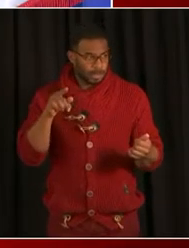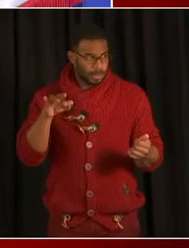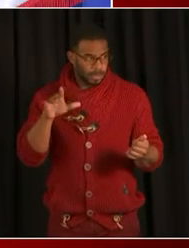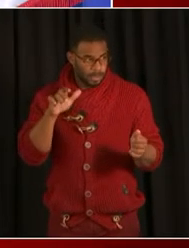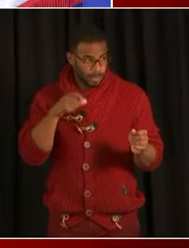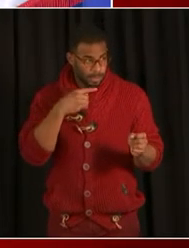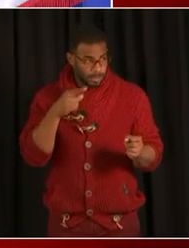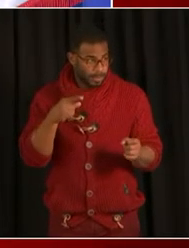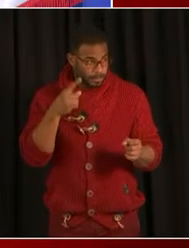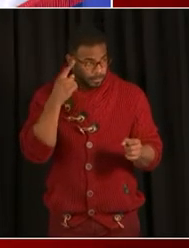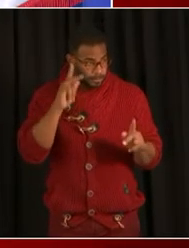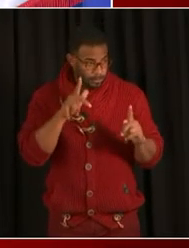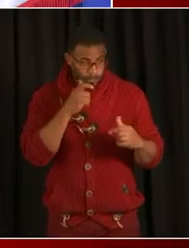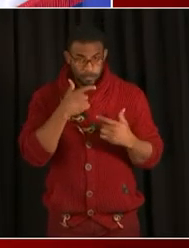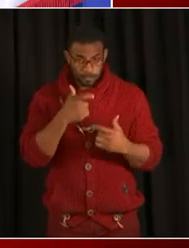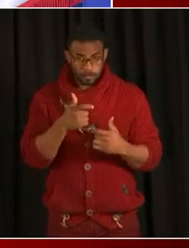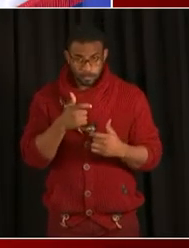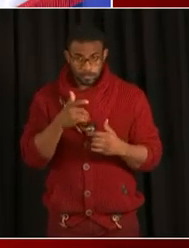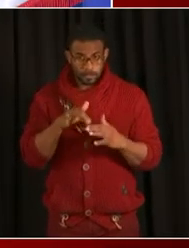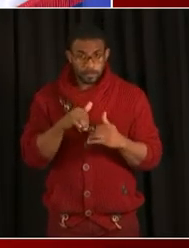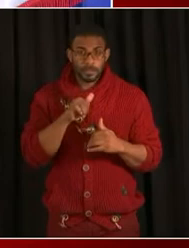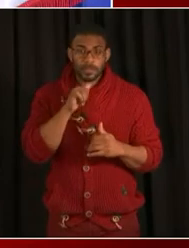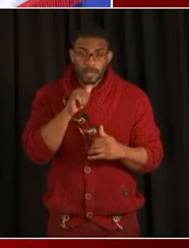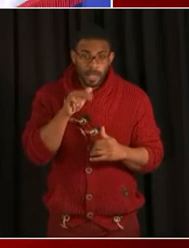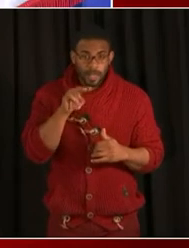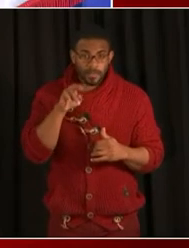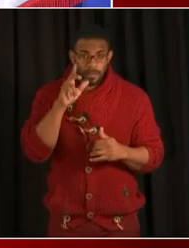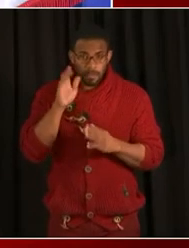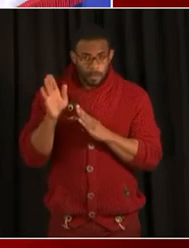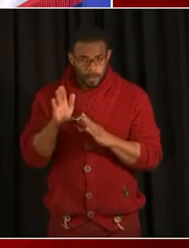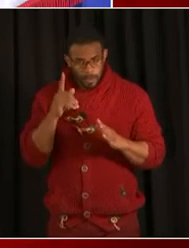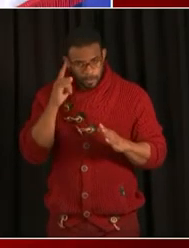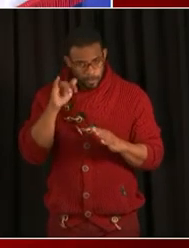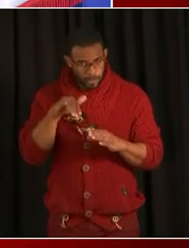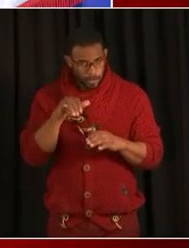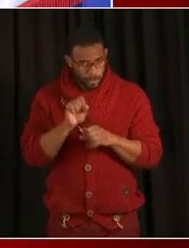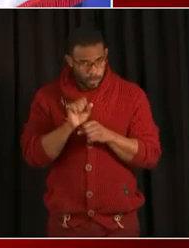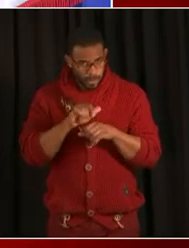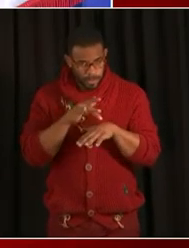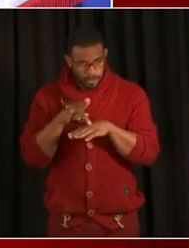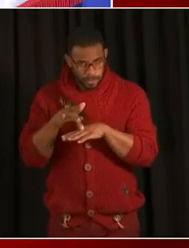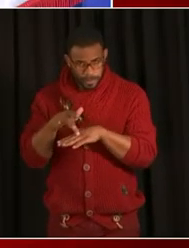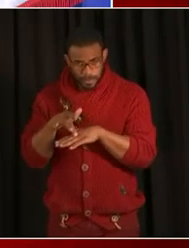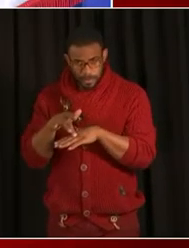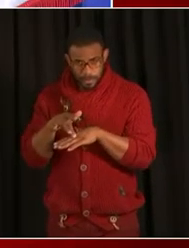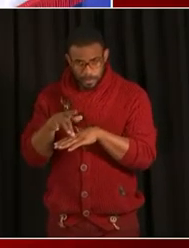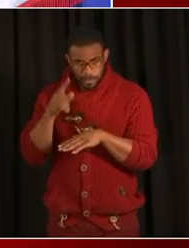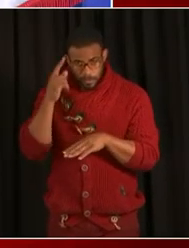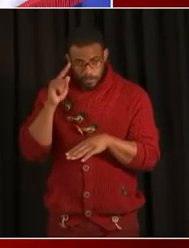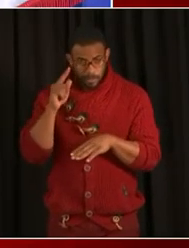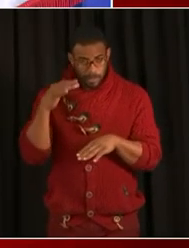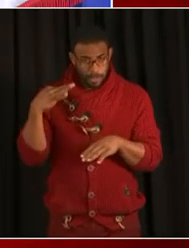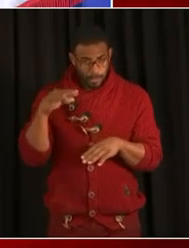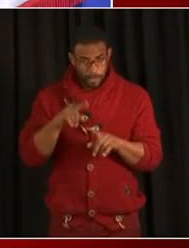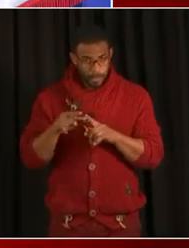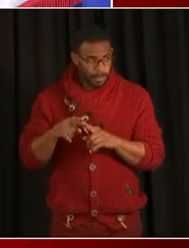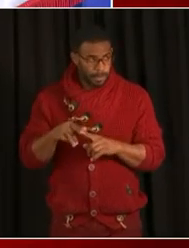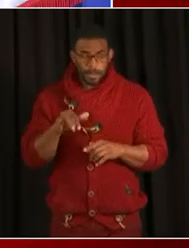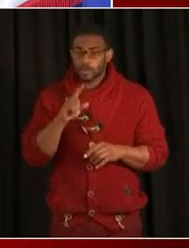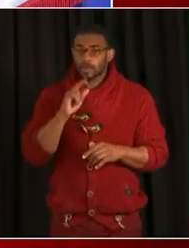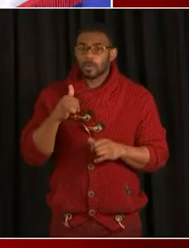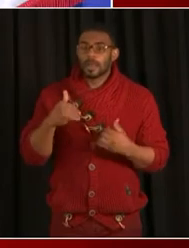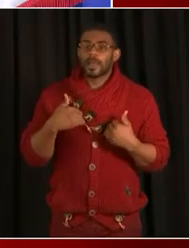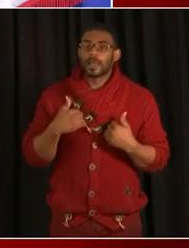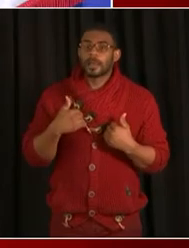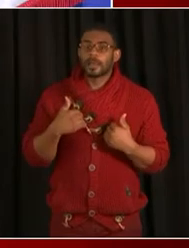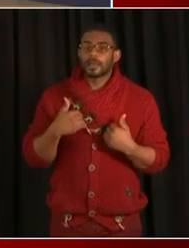you tell them, for folks who are watching, how non-venues would prepare if you're working in the space for the application as well? Yeah,